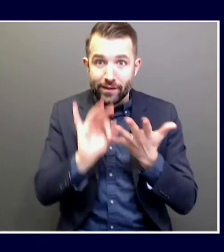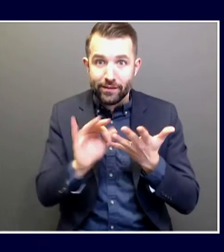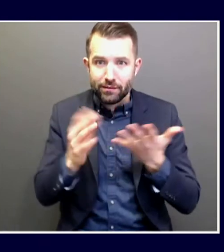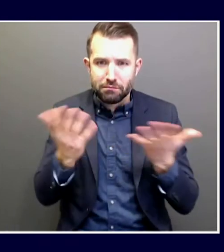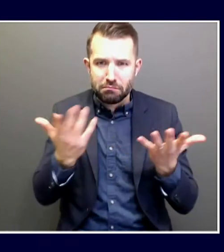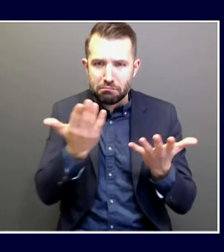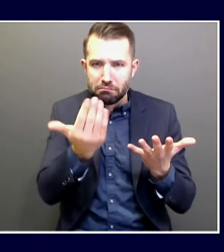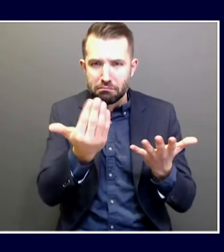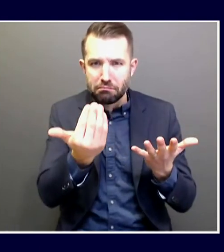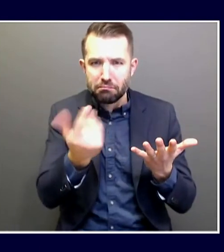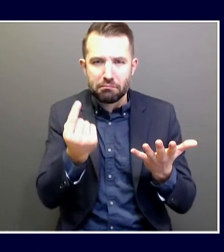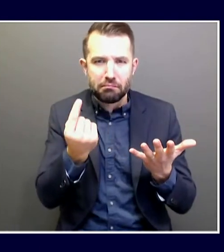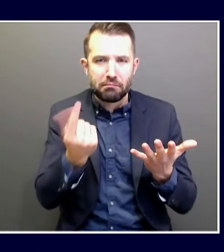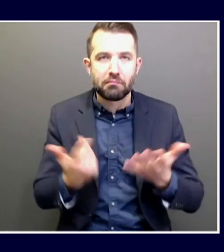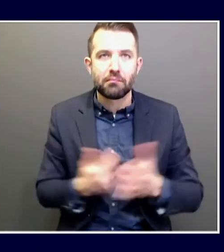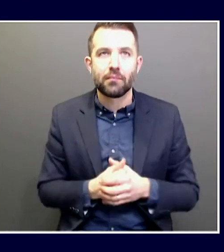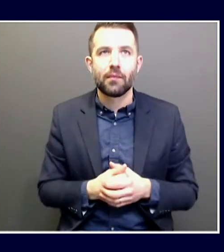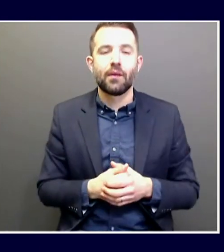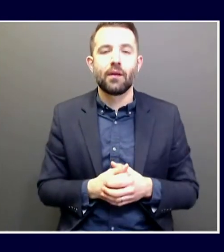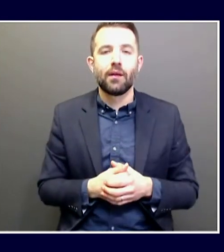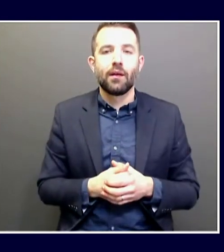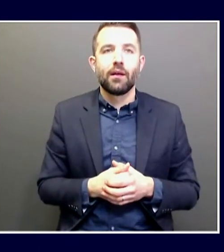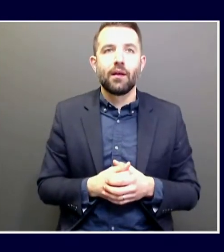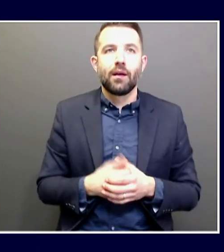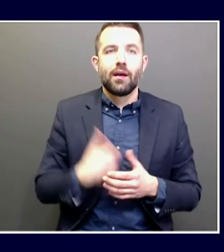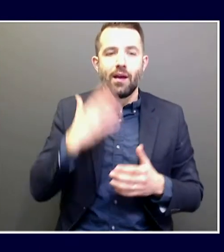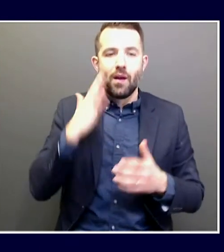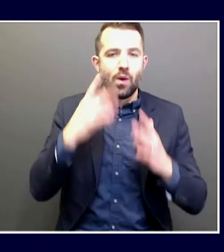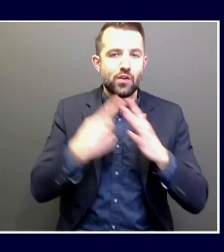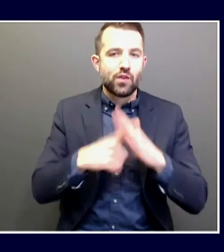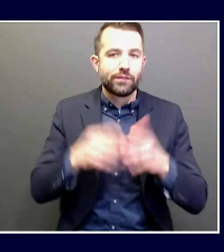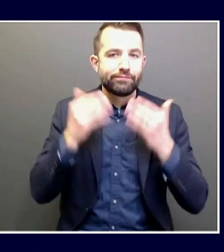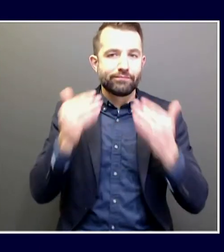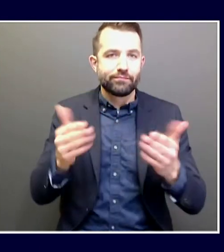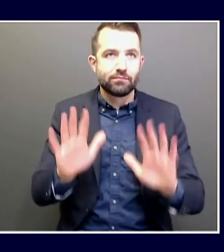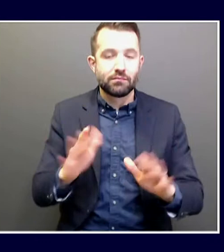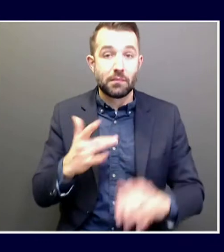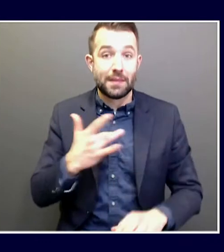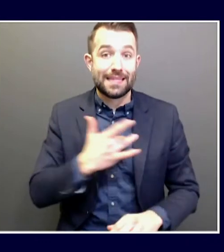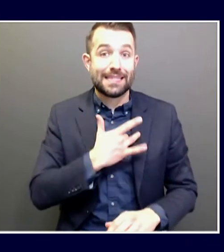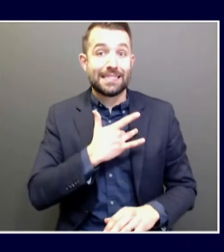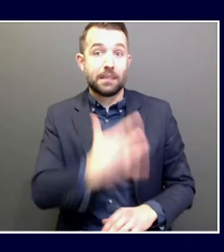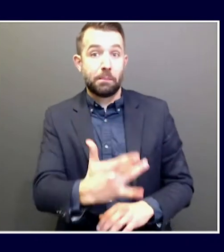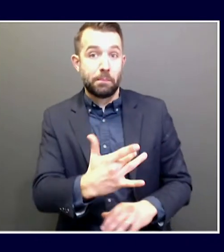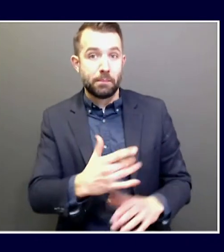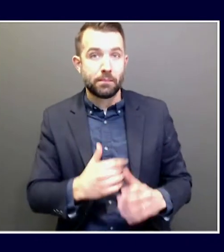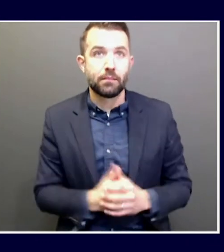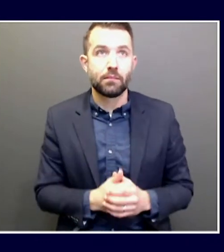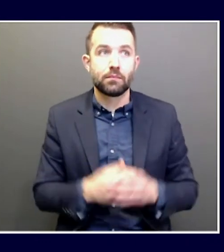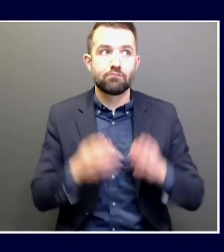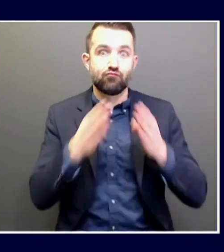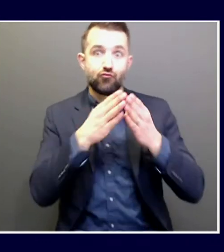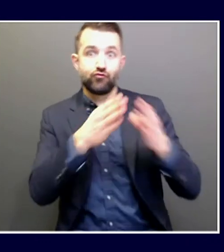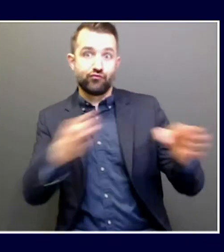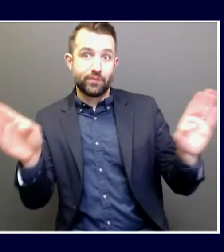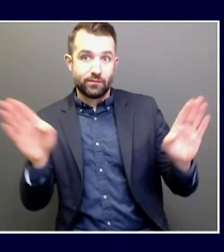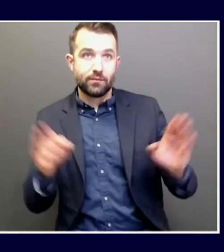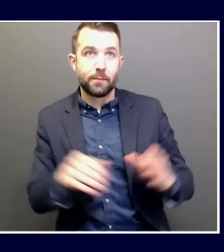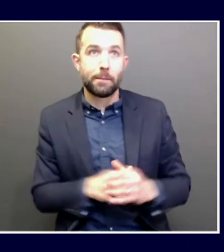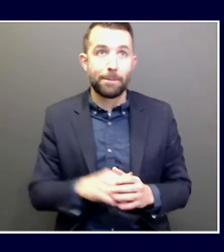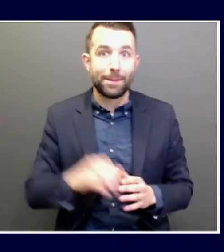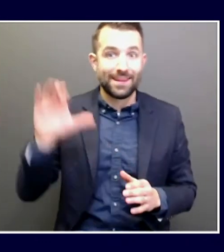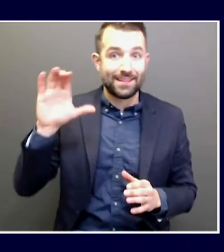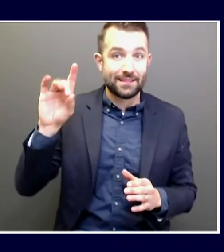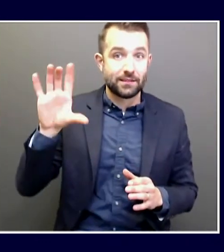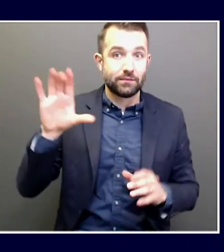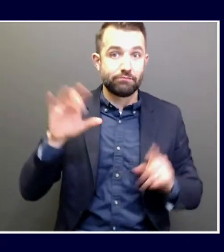I can start there. Catherine, in general, and the way that the U.S. CDC has framed guidelines of that nature, it's up to